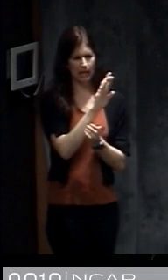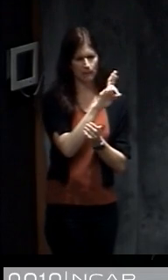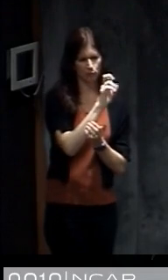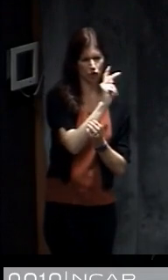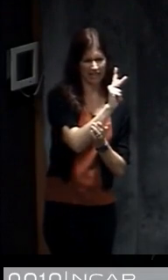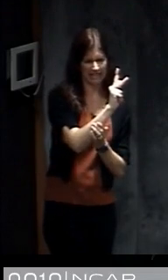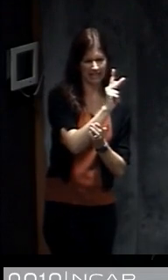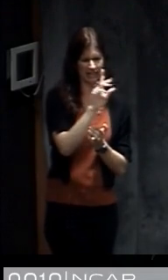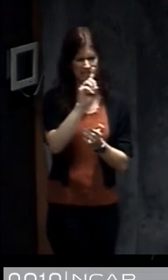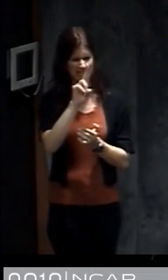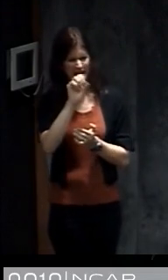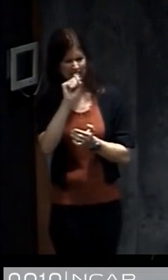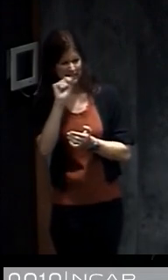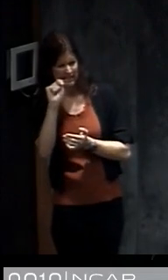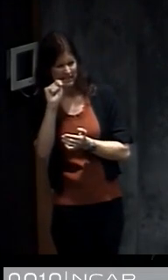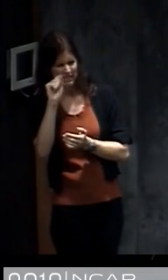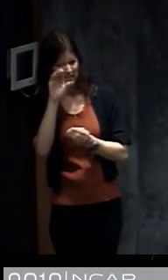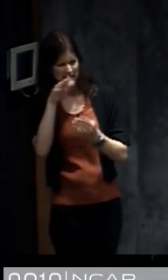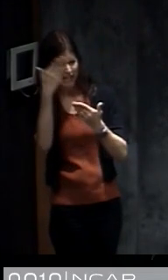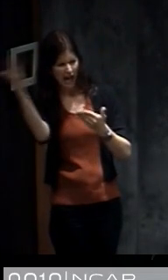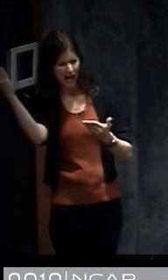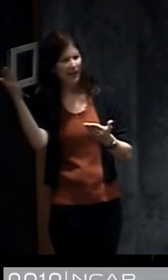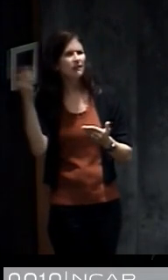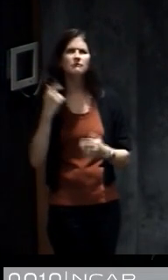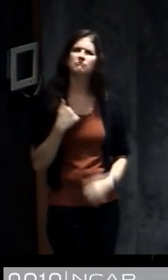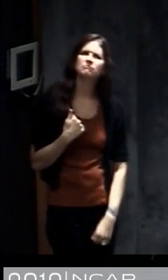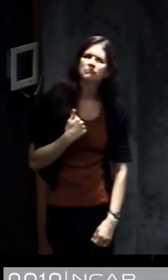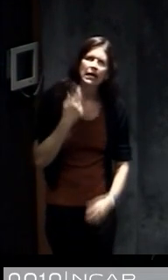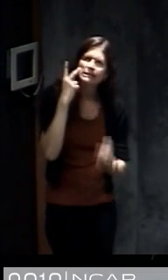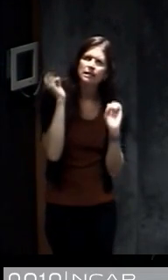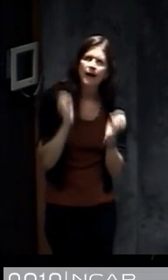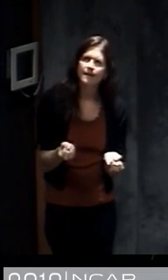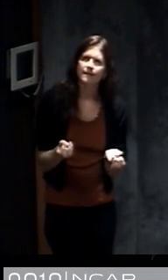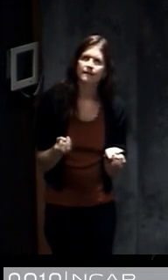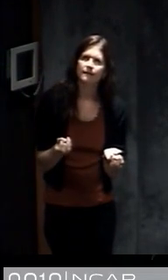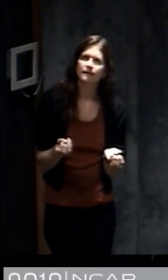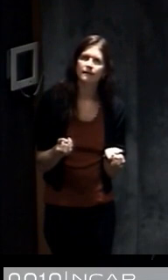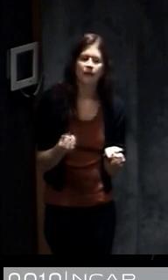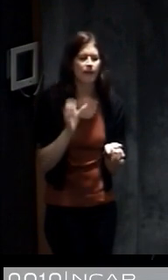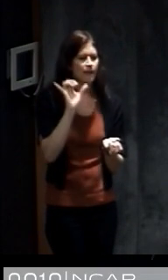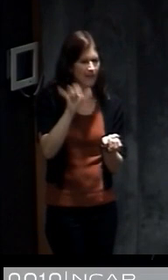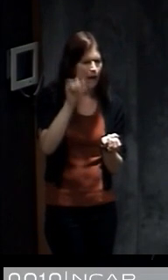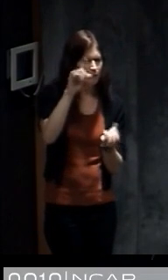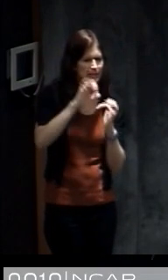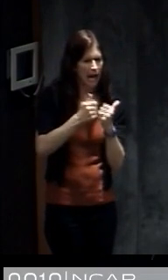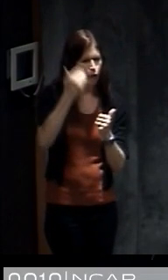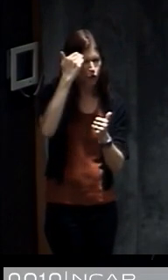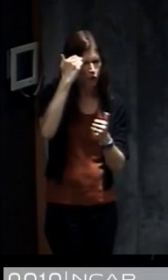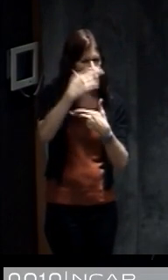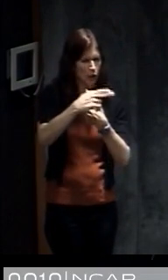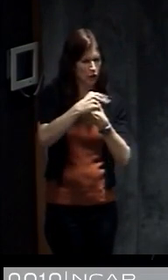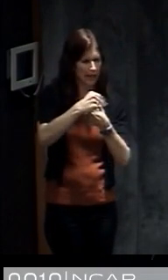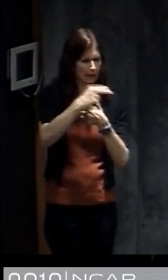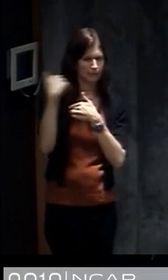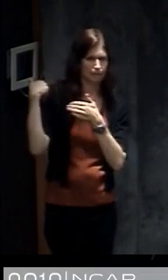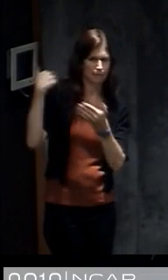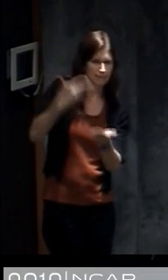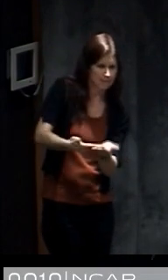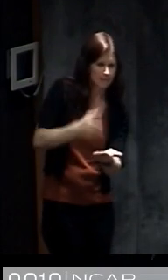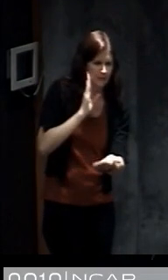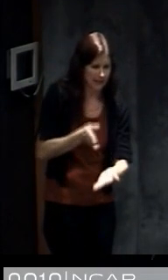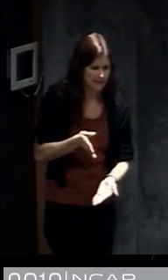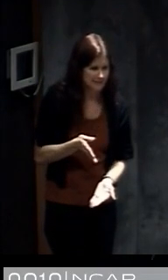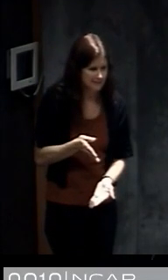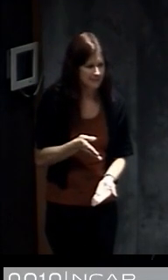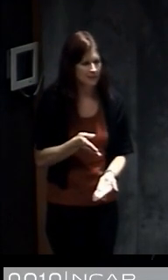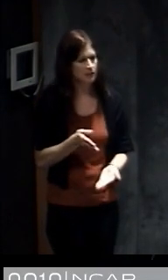was kind of going to be the sign of an approaching hurricane for a couple of days and didn't see it. So that was kind of the state of the art of how people knew a hurricane was coming in those days.